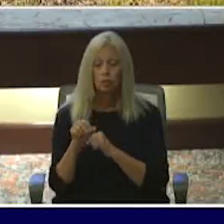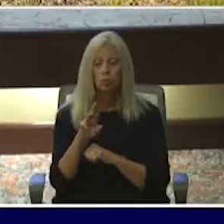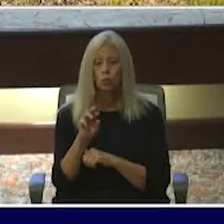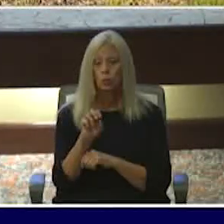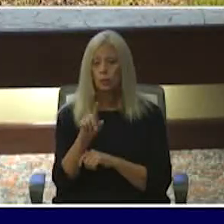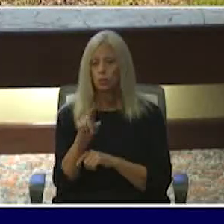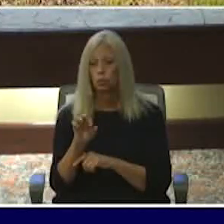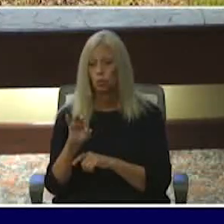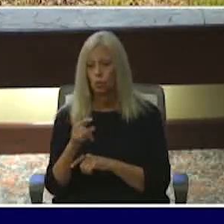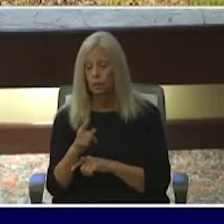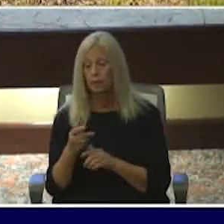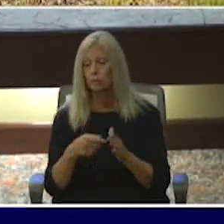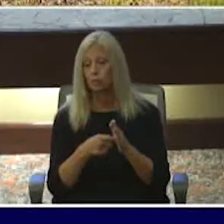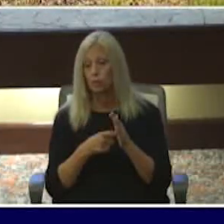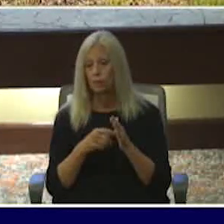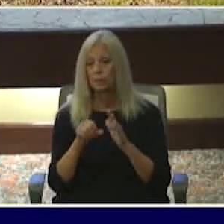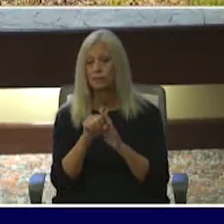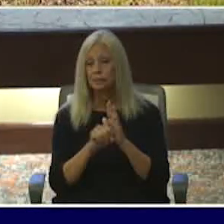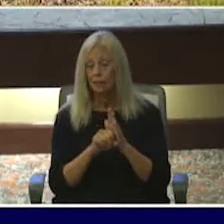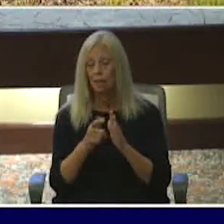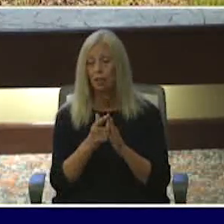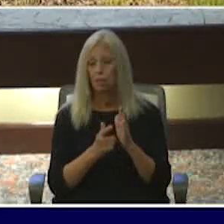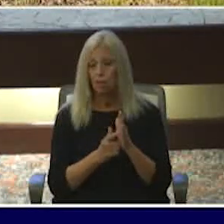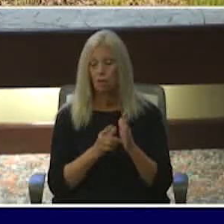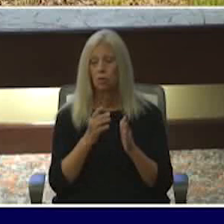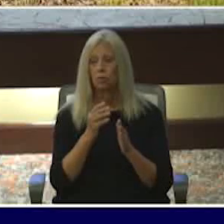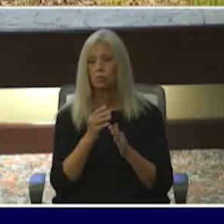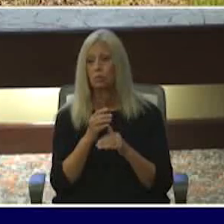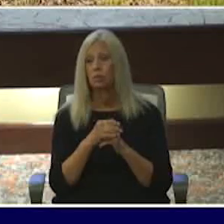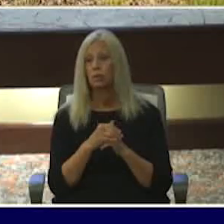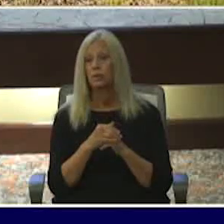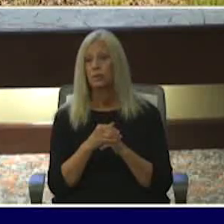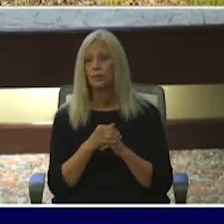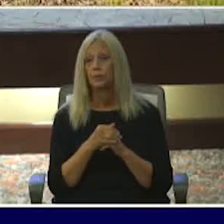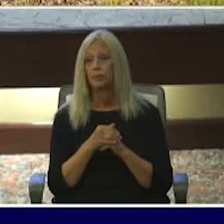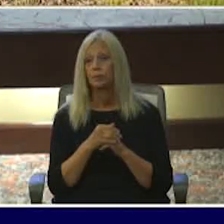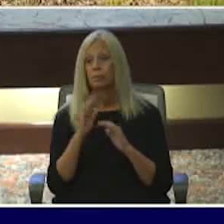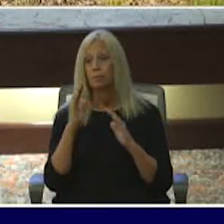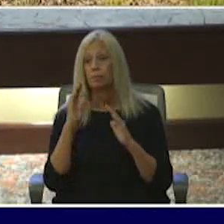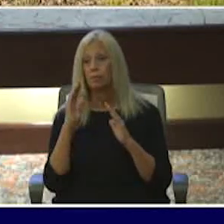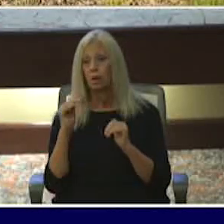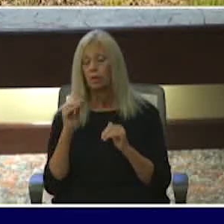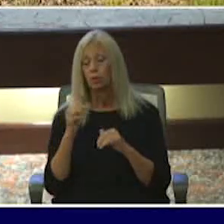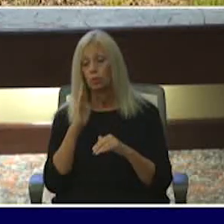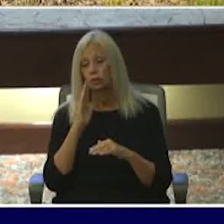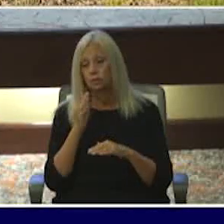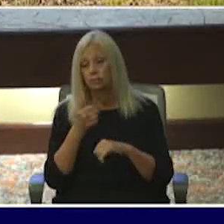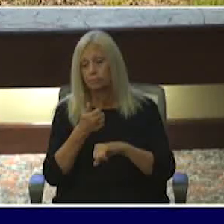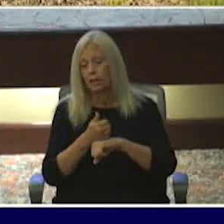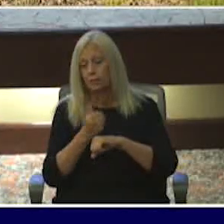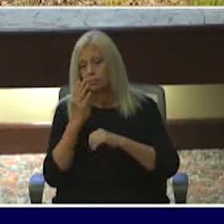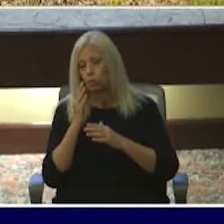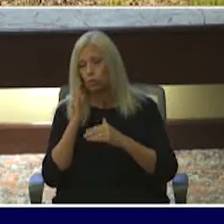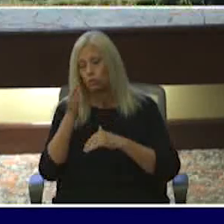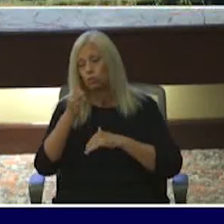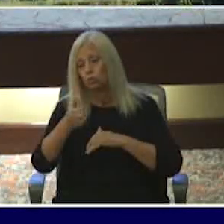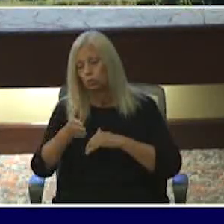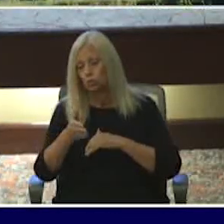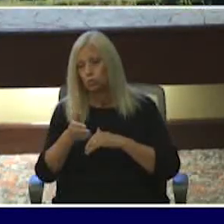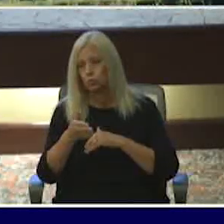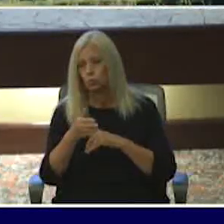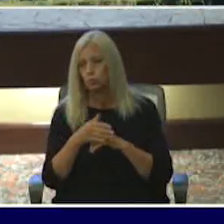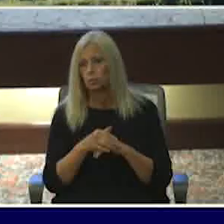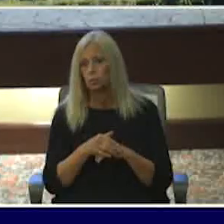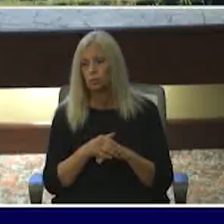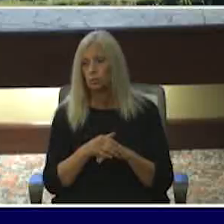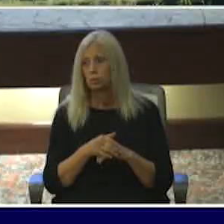our state law and city ordinance. They did a really good job with this one, so hopefully this will set the precedent on future cases. And so, Clint,